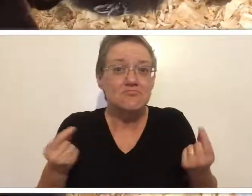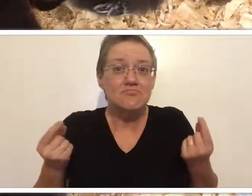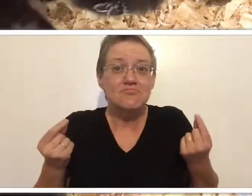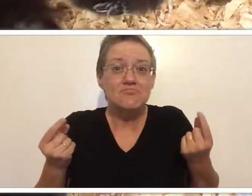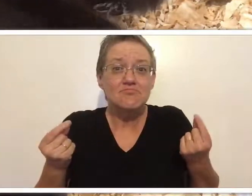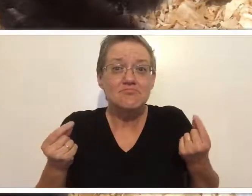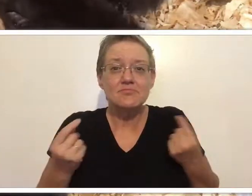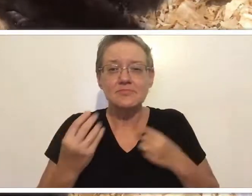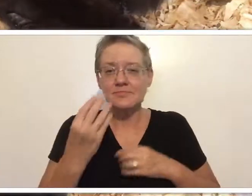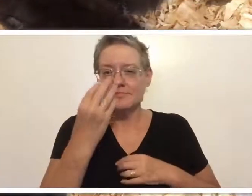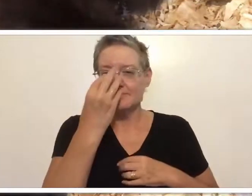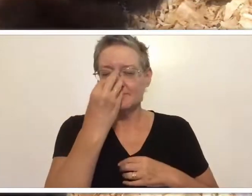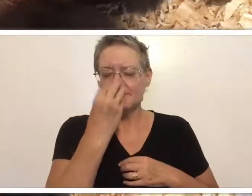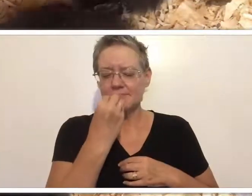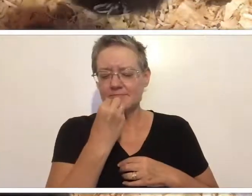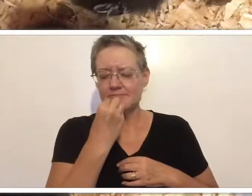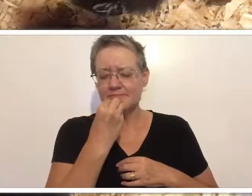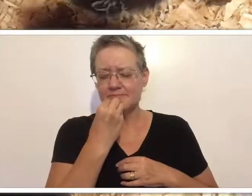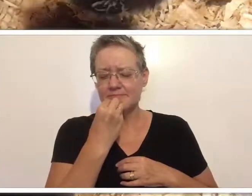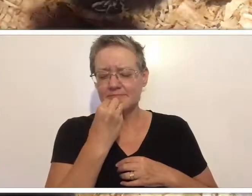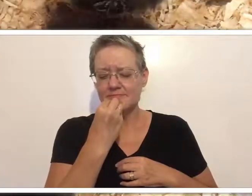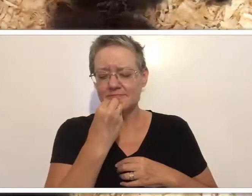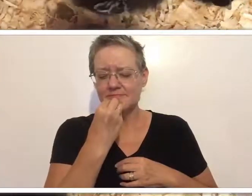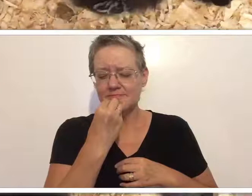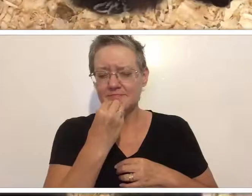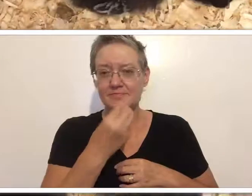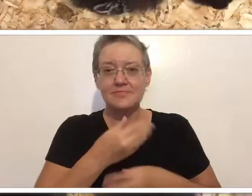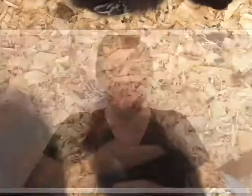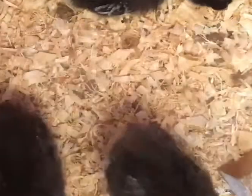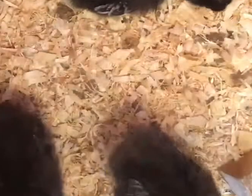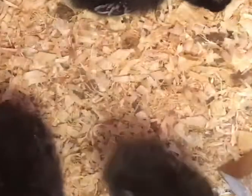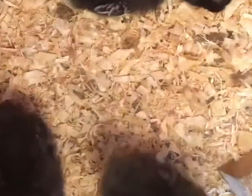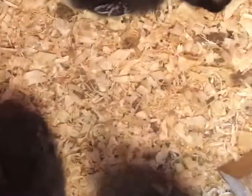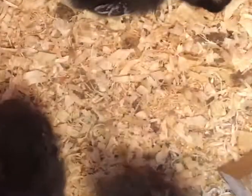What are these chicks doing? Sleeping.